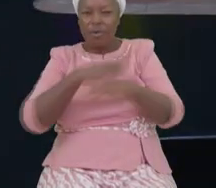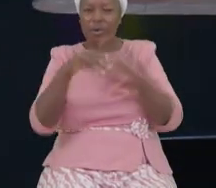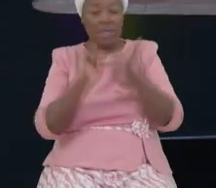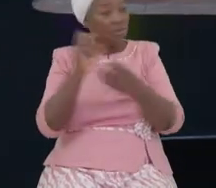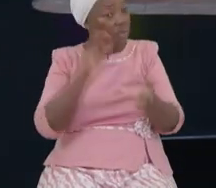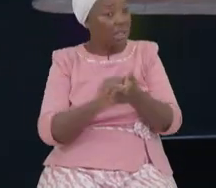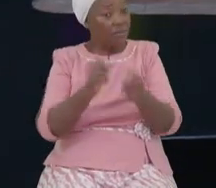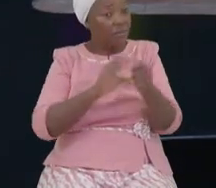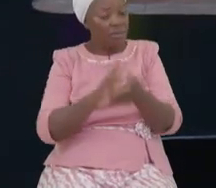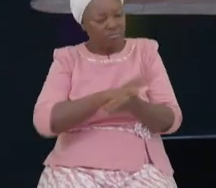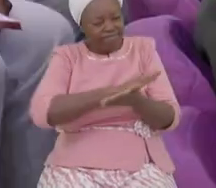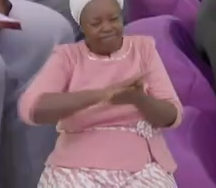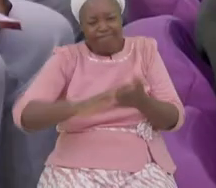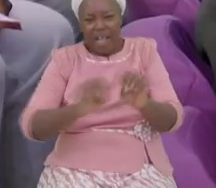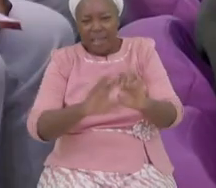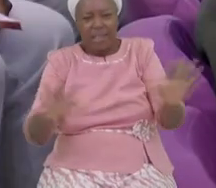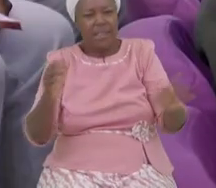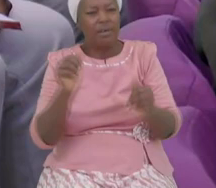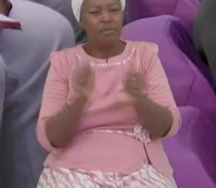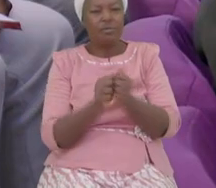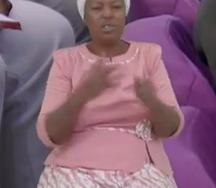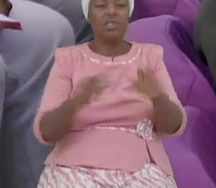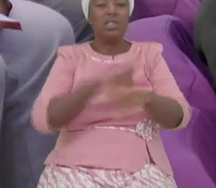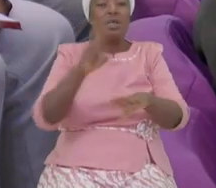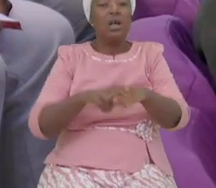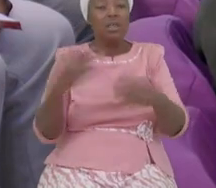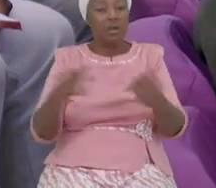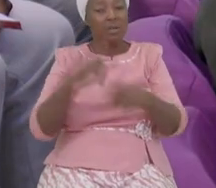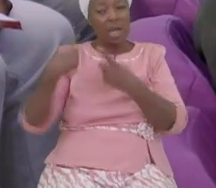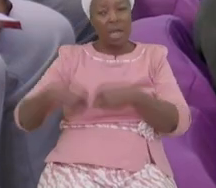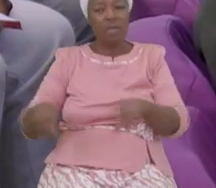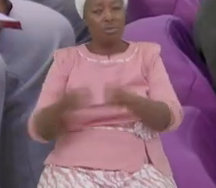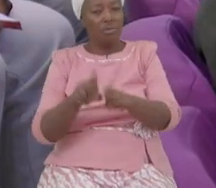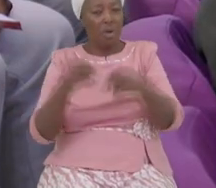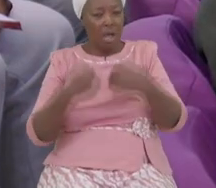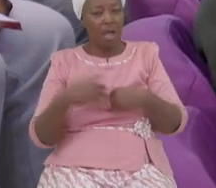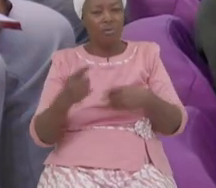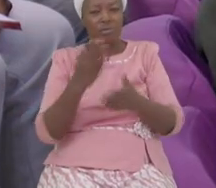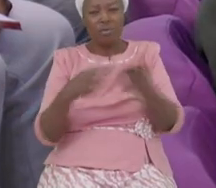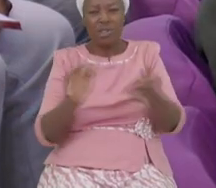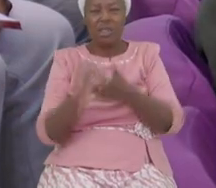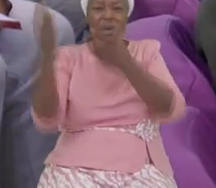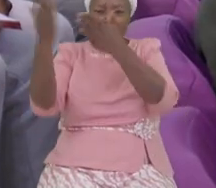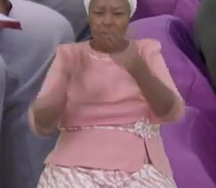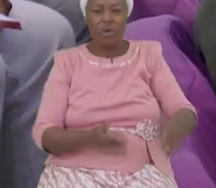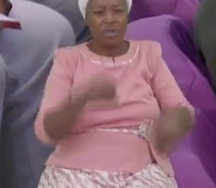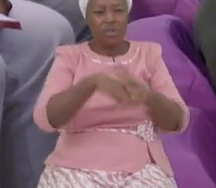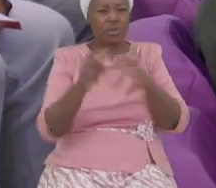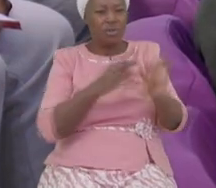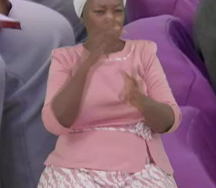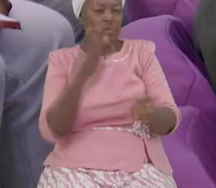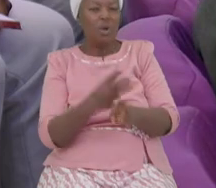clear in the natural. Now the heart also has something it brought into the world. It's